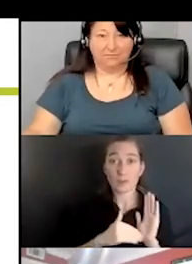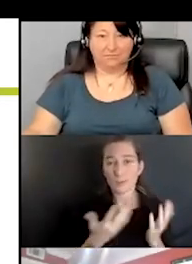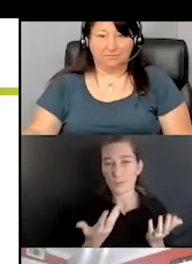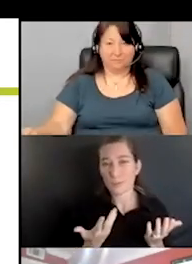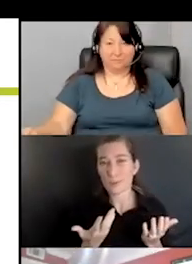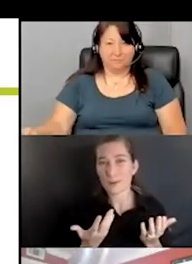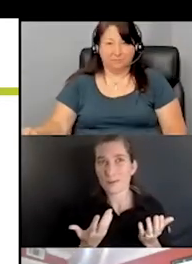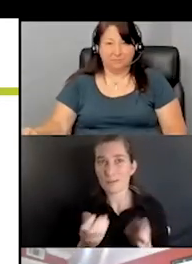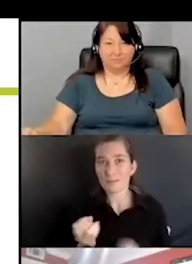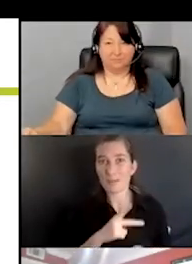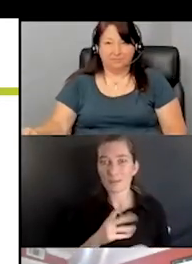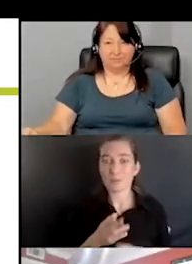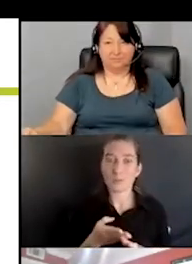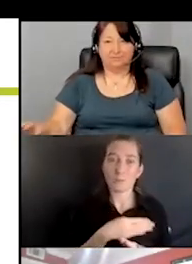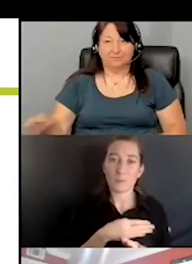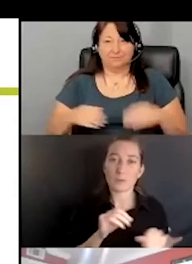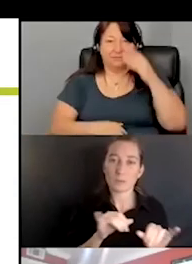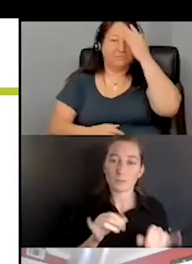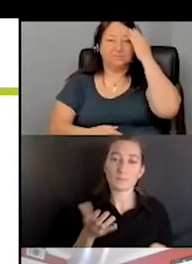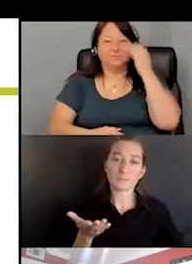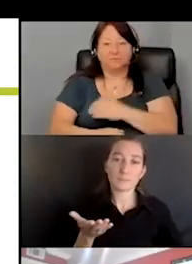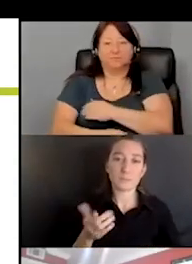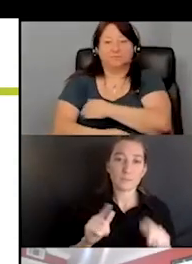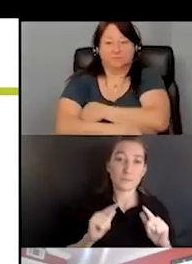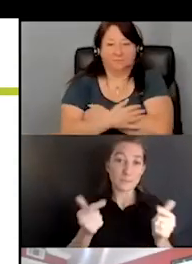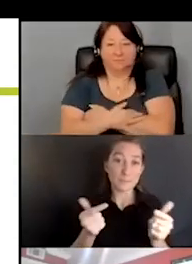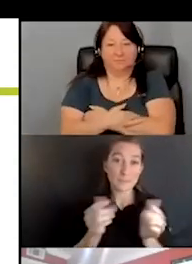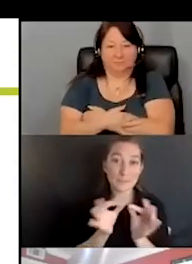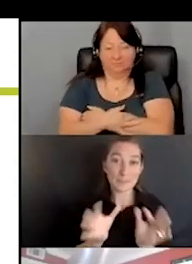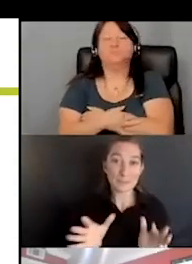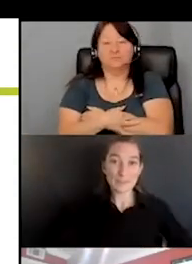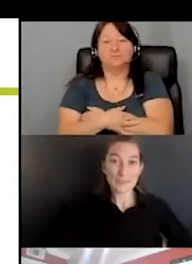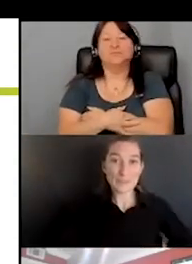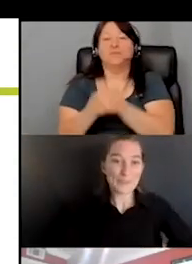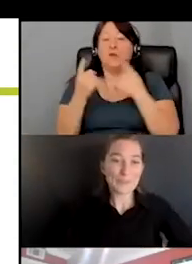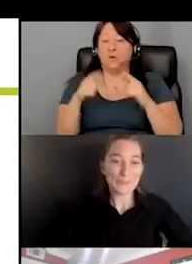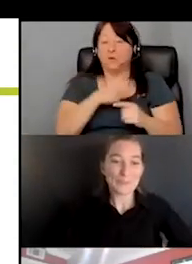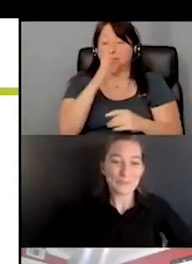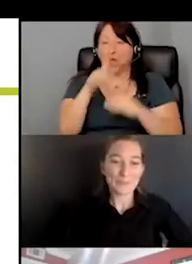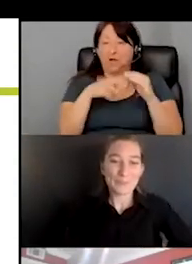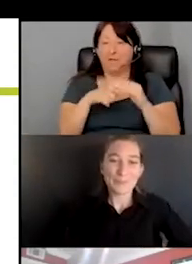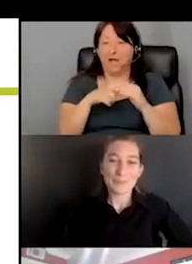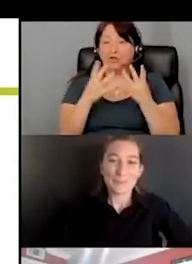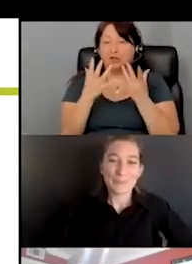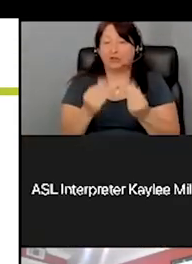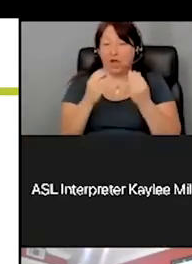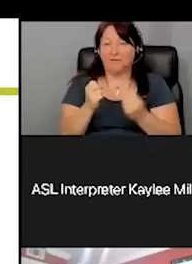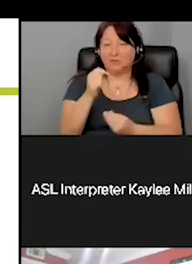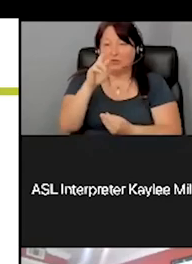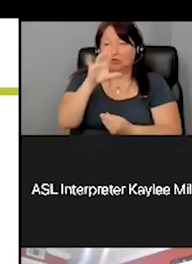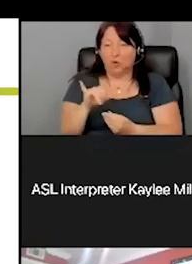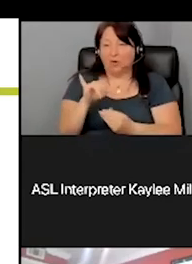the right scope. When we talk about soft story ordinances, specifically in Southern California, you know,